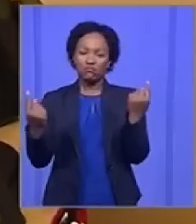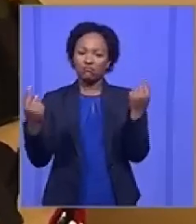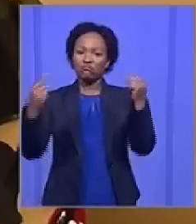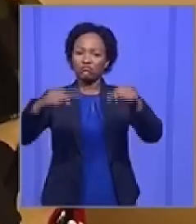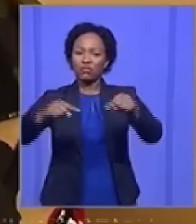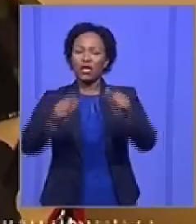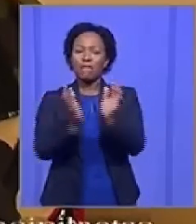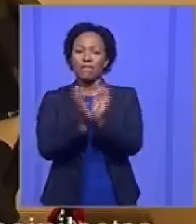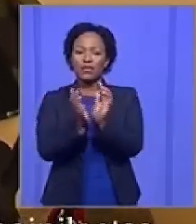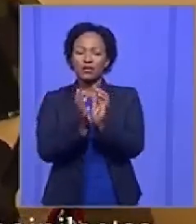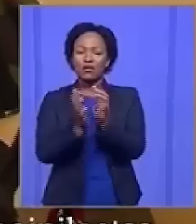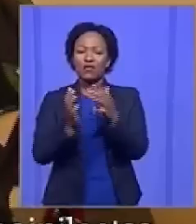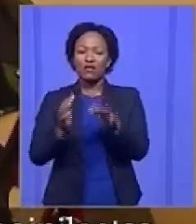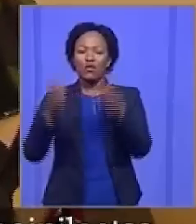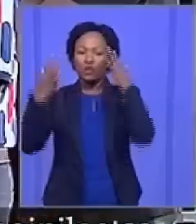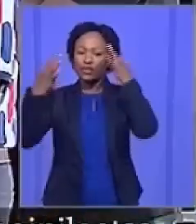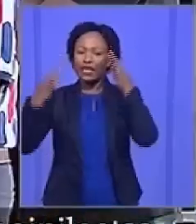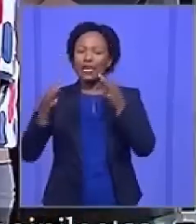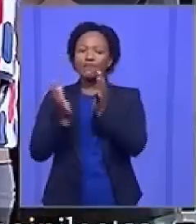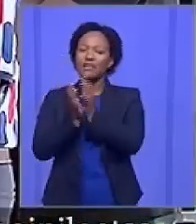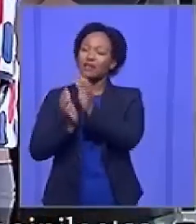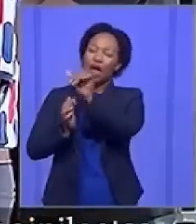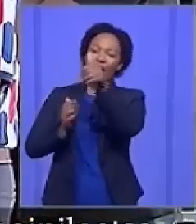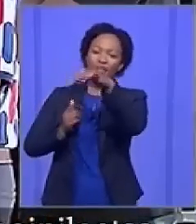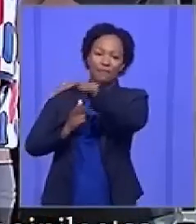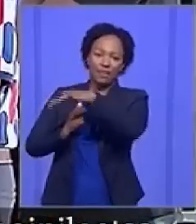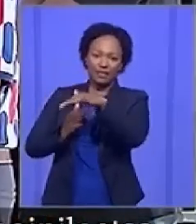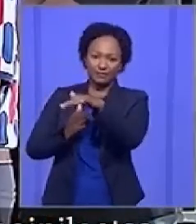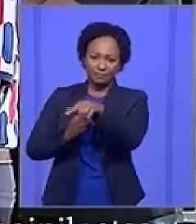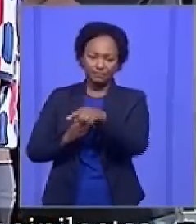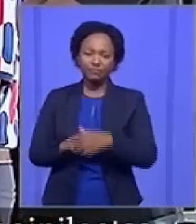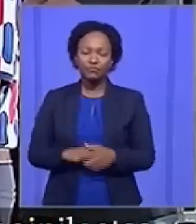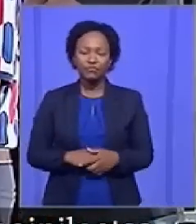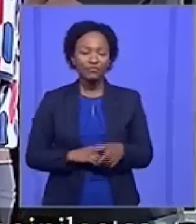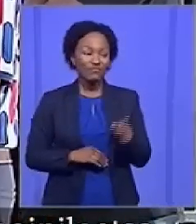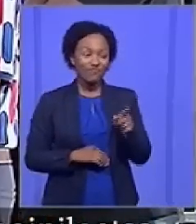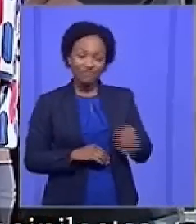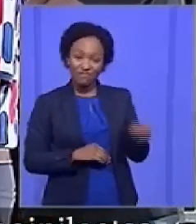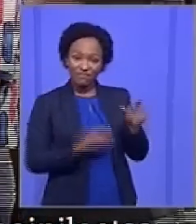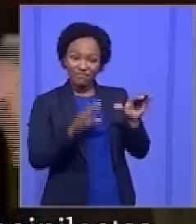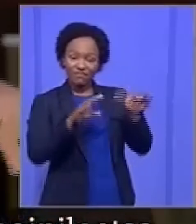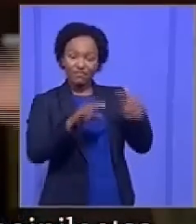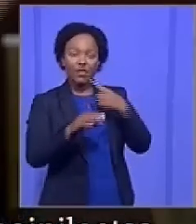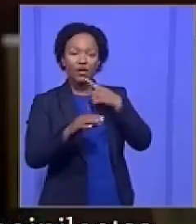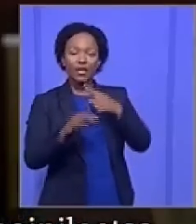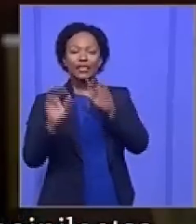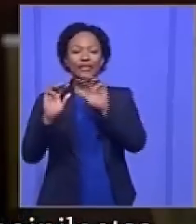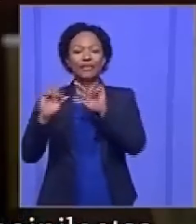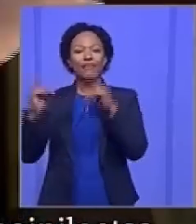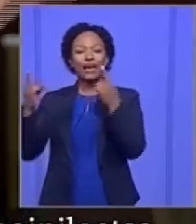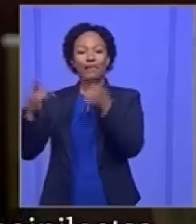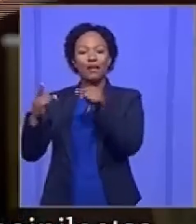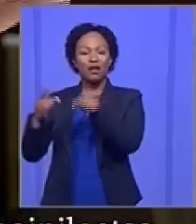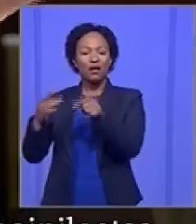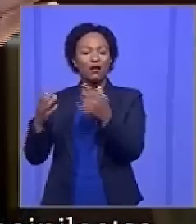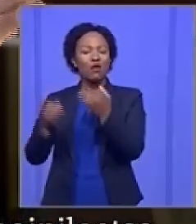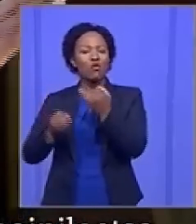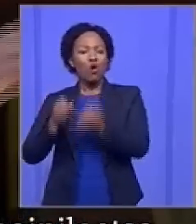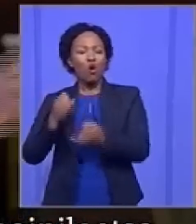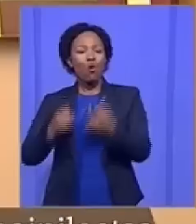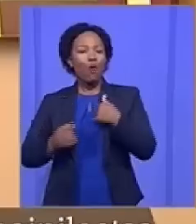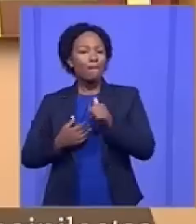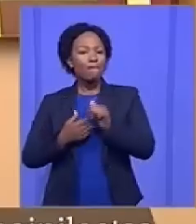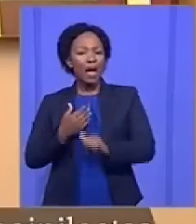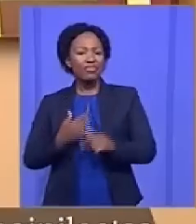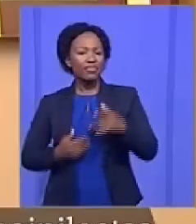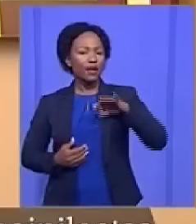ene o decide gore wa go tsena meeting go gongwe. Ba boetse ba tlosa lefapha ka ho ba sebedisa hampe ka ba sa fumane meputso ya bona ya